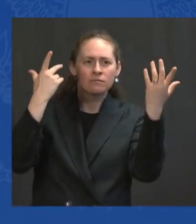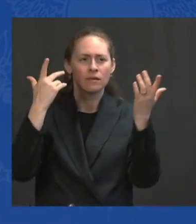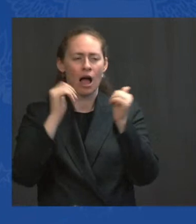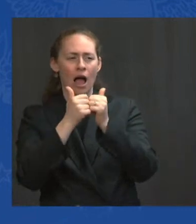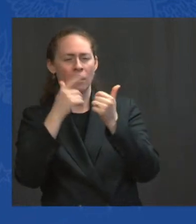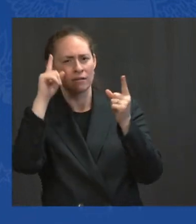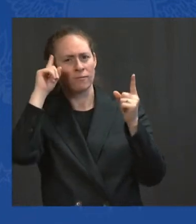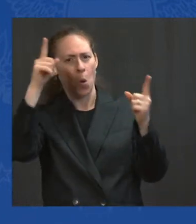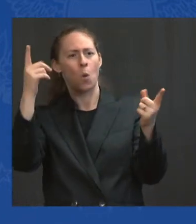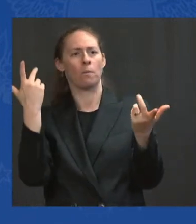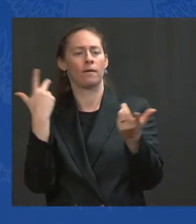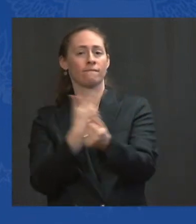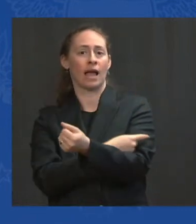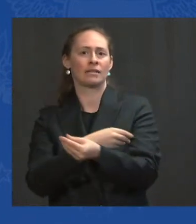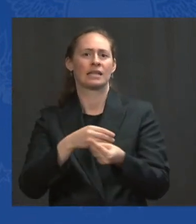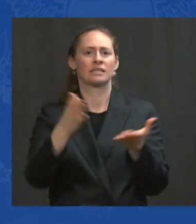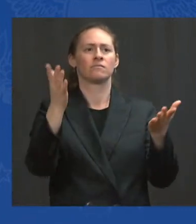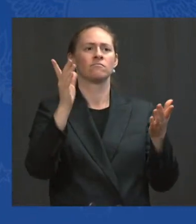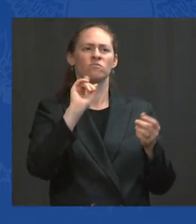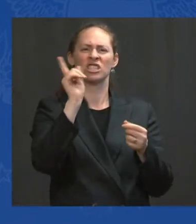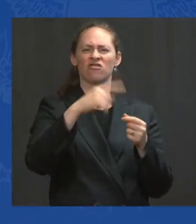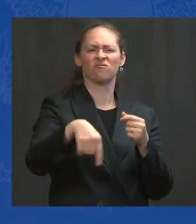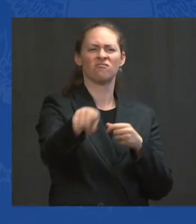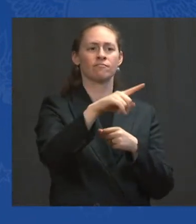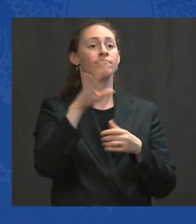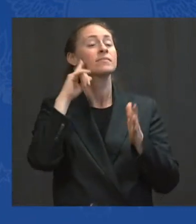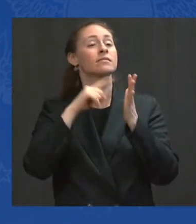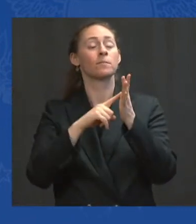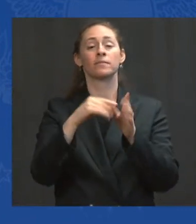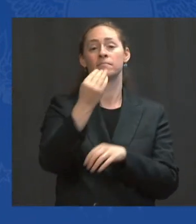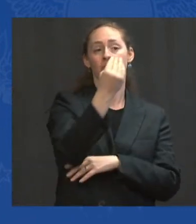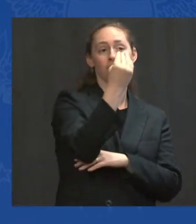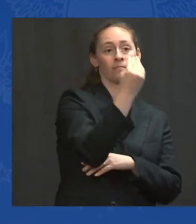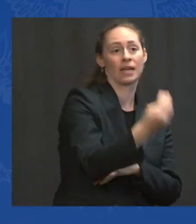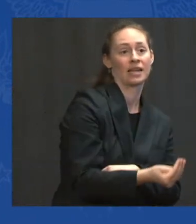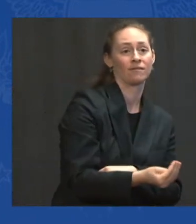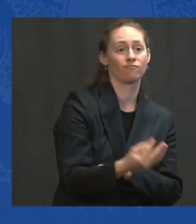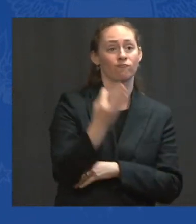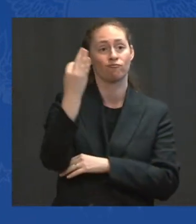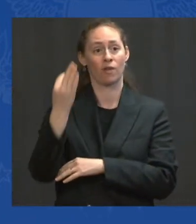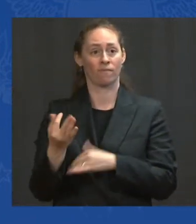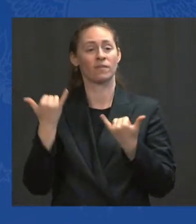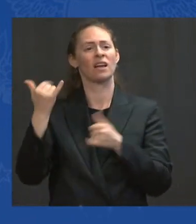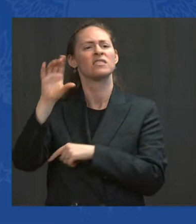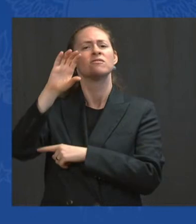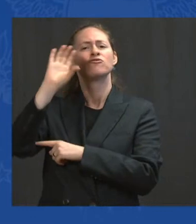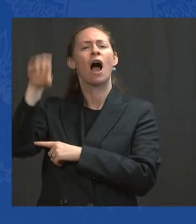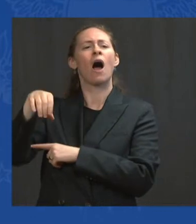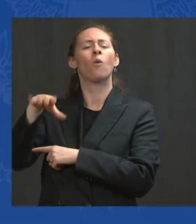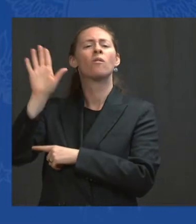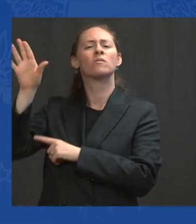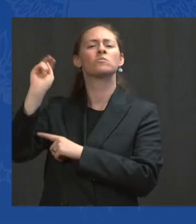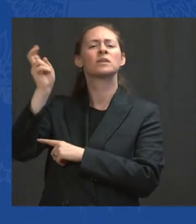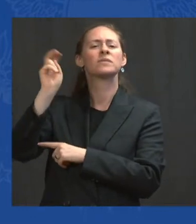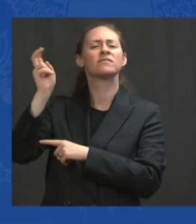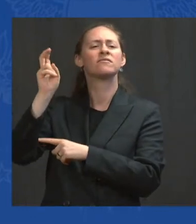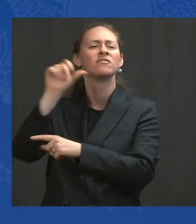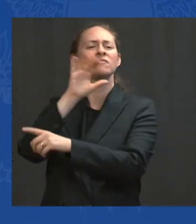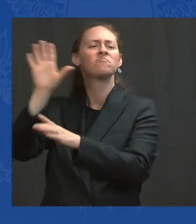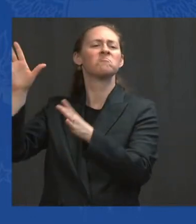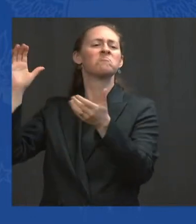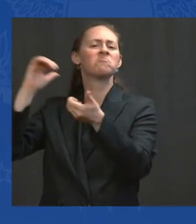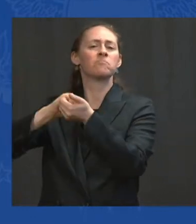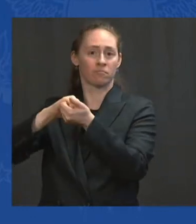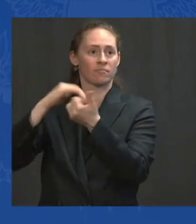You know, one example, on Mondays and Fridays, the Chicago Transit Authority is partnering with the Chicago Department of Public Health